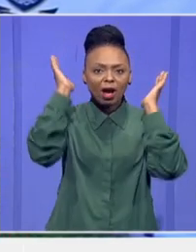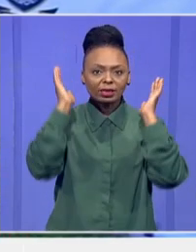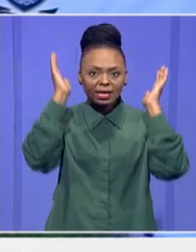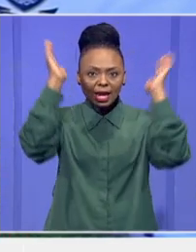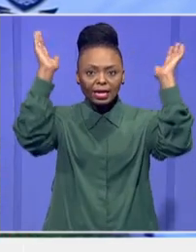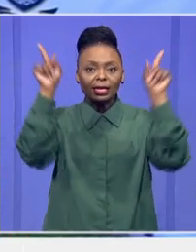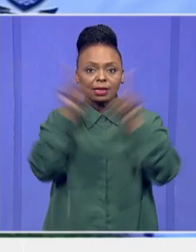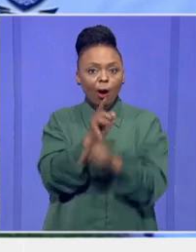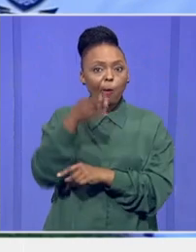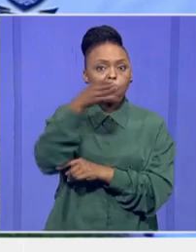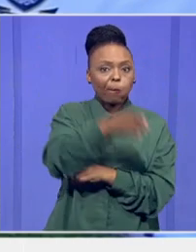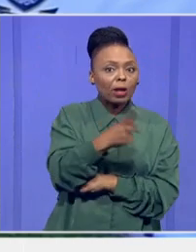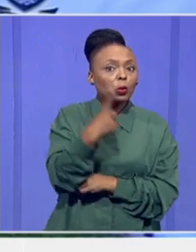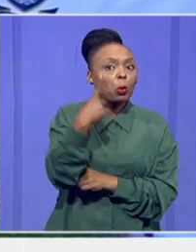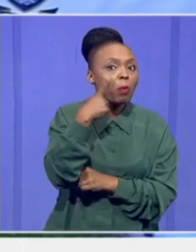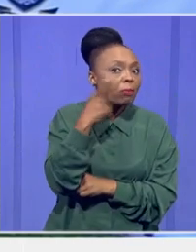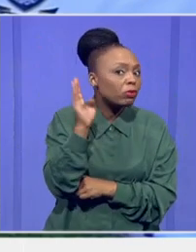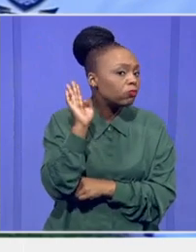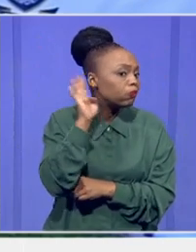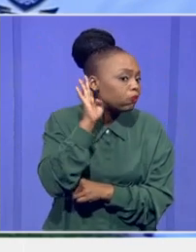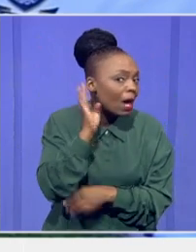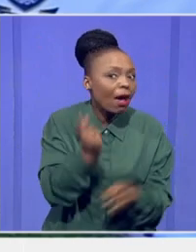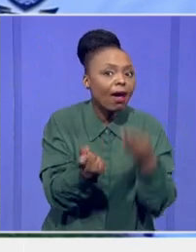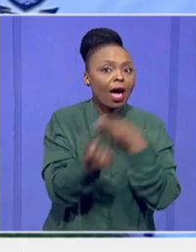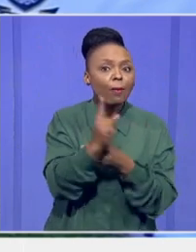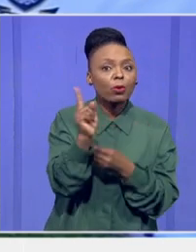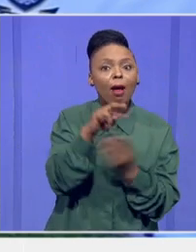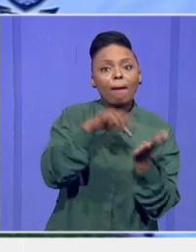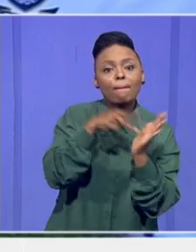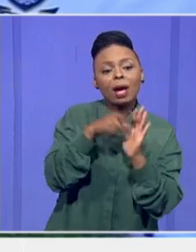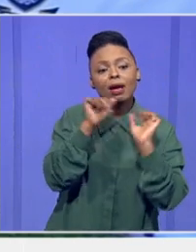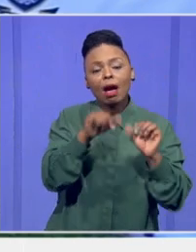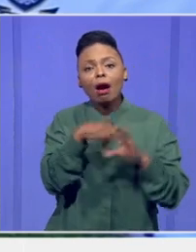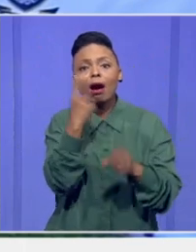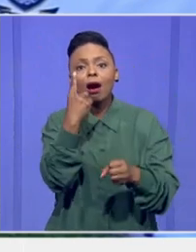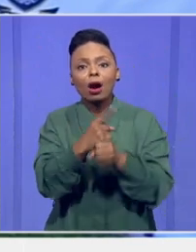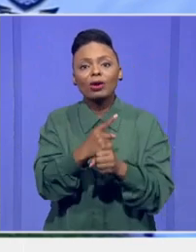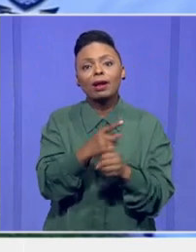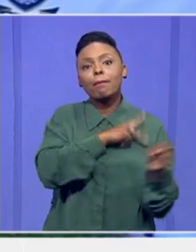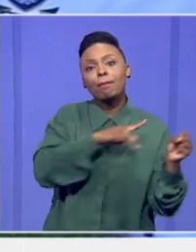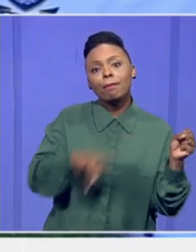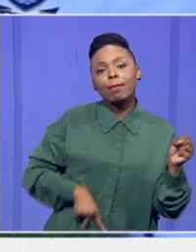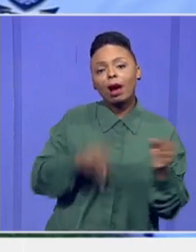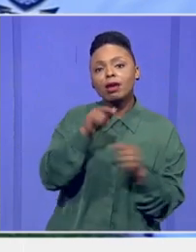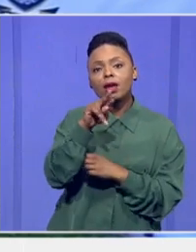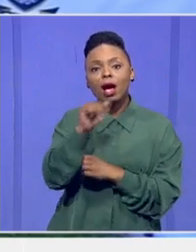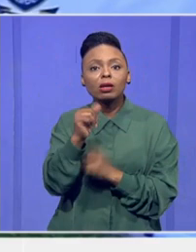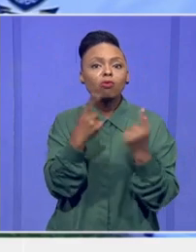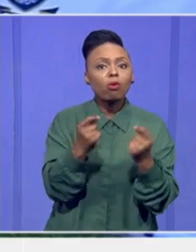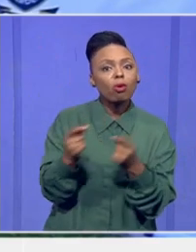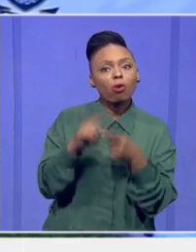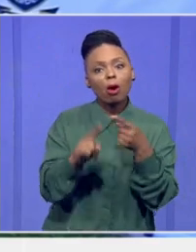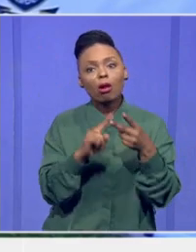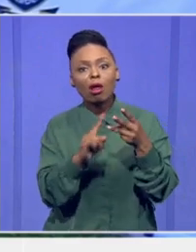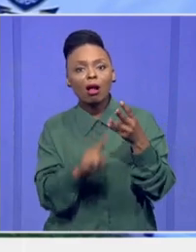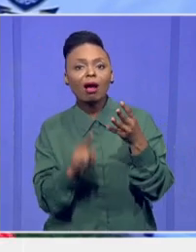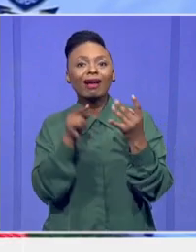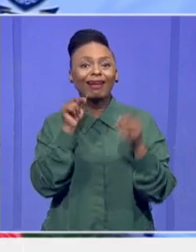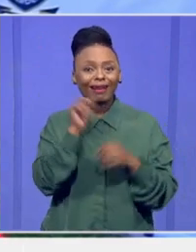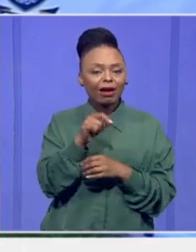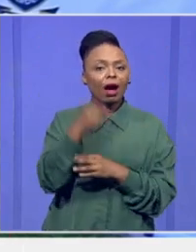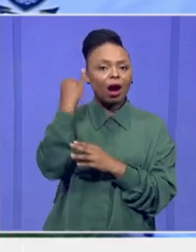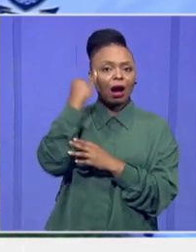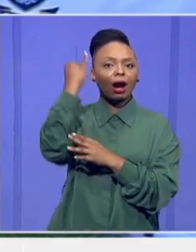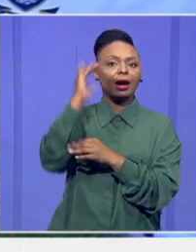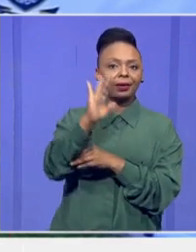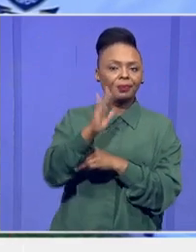also here to witness what is happening here with the intention of replicating this initiative. We heard